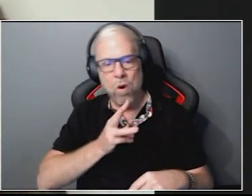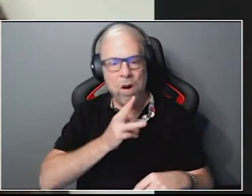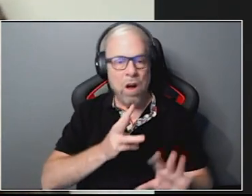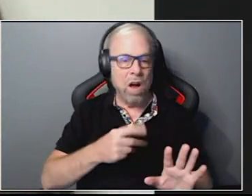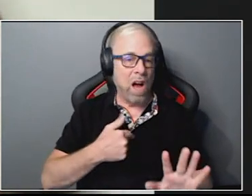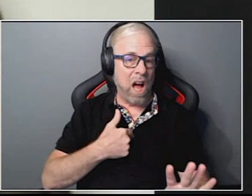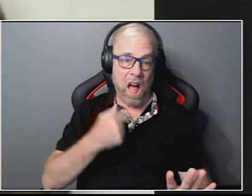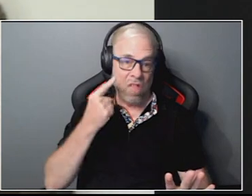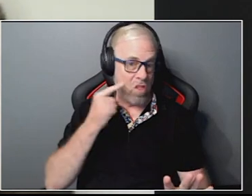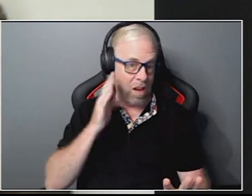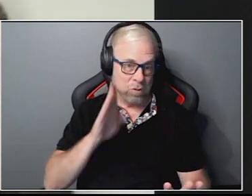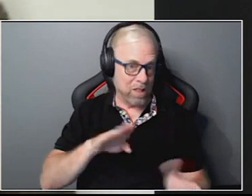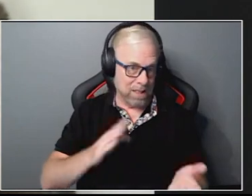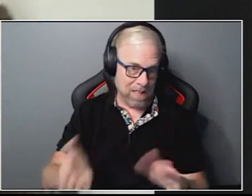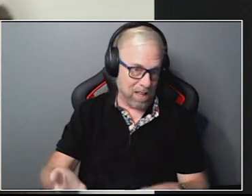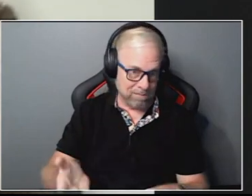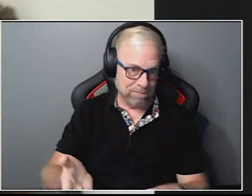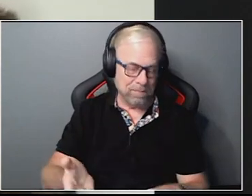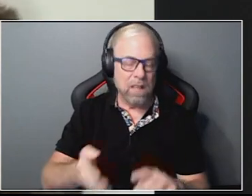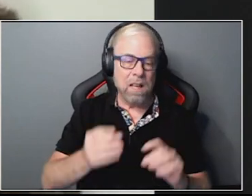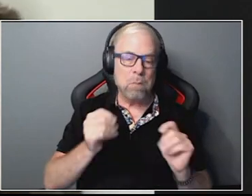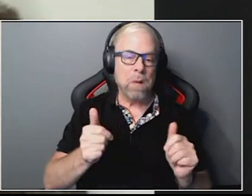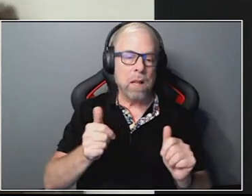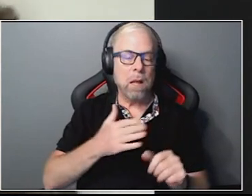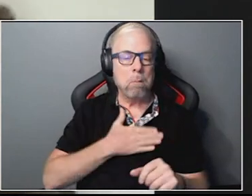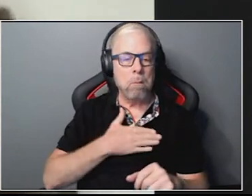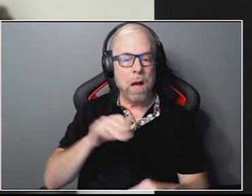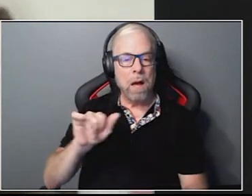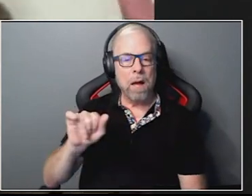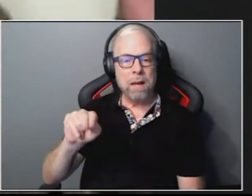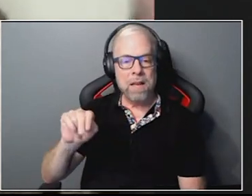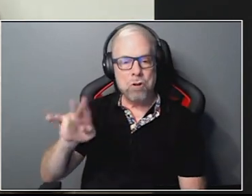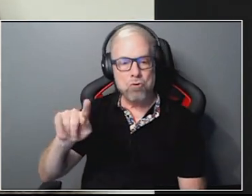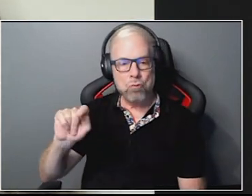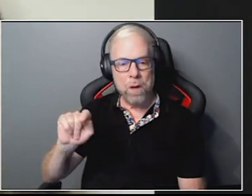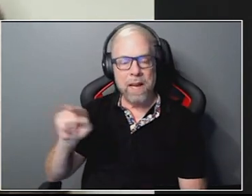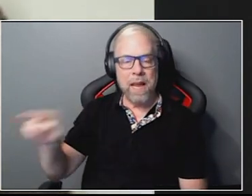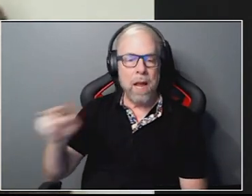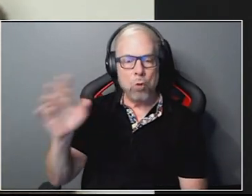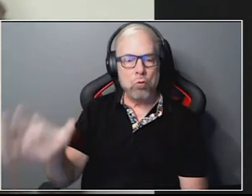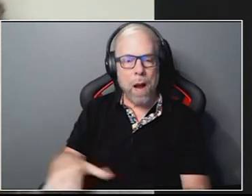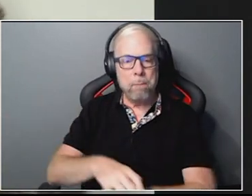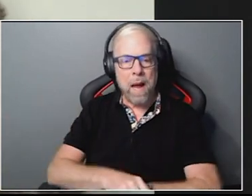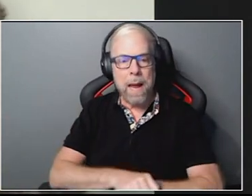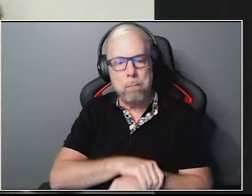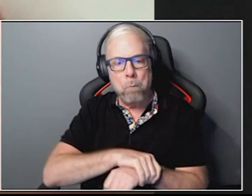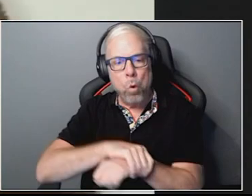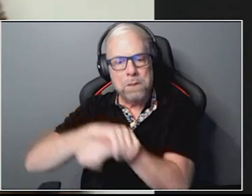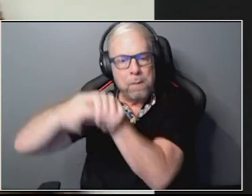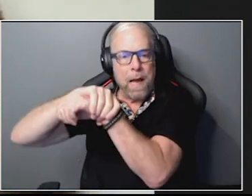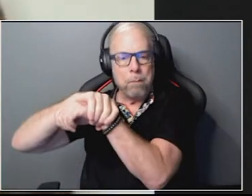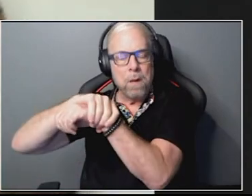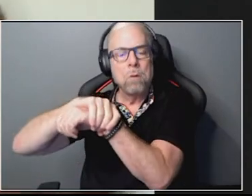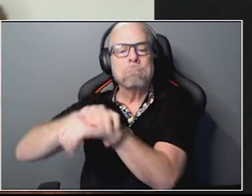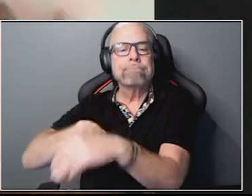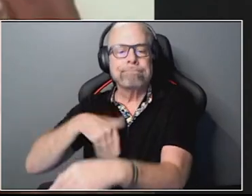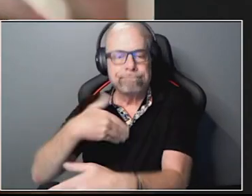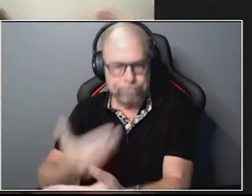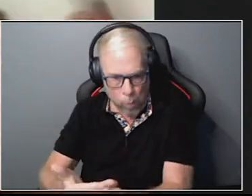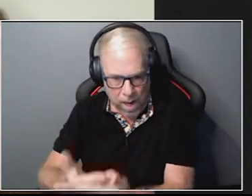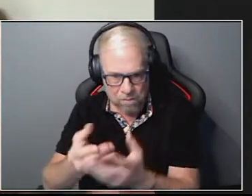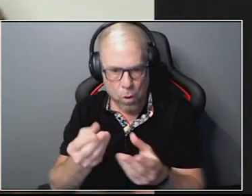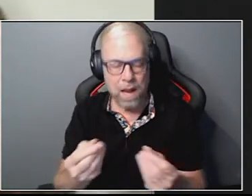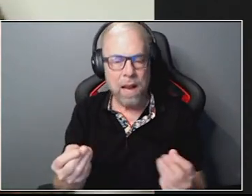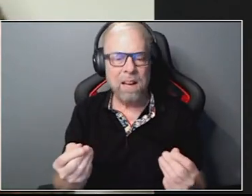I thought I was going to die. And immediately my Inuit grabs my hand and pulls me up, and we make it to land. So now we are about